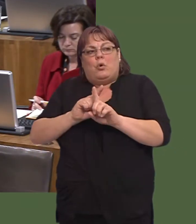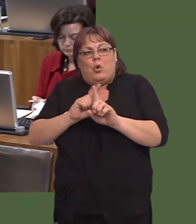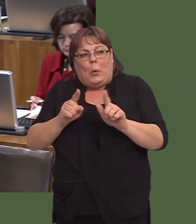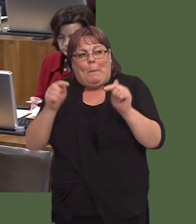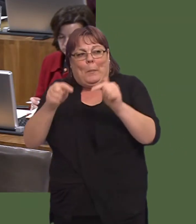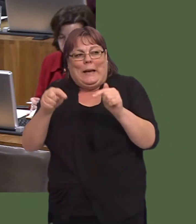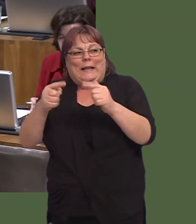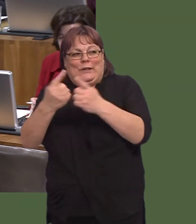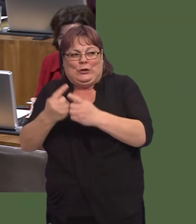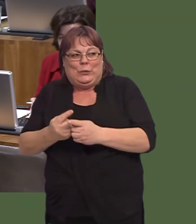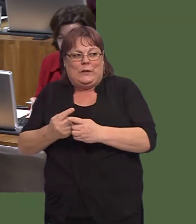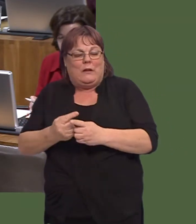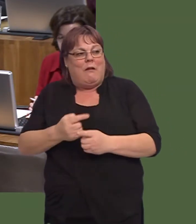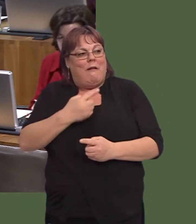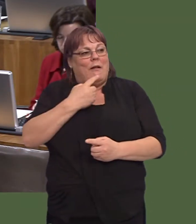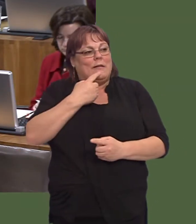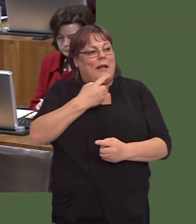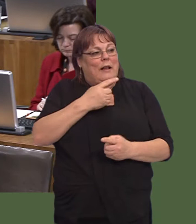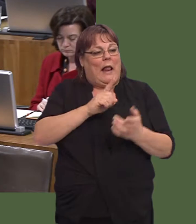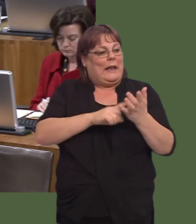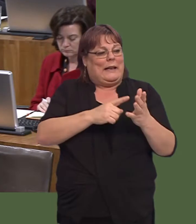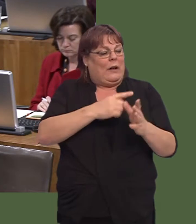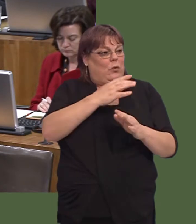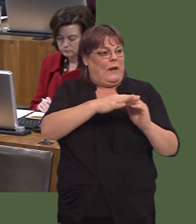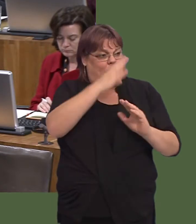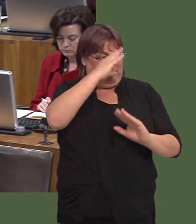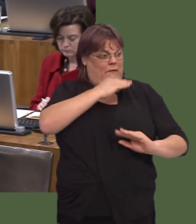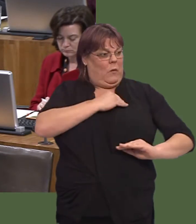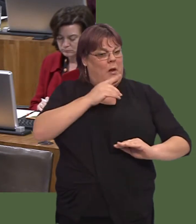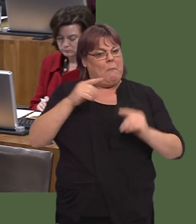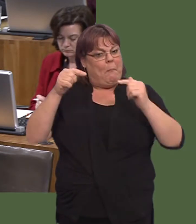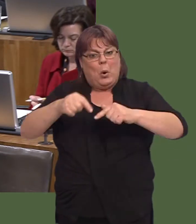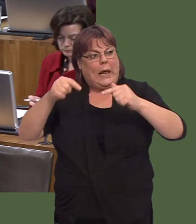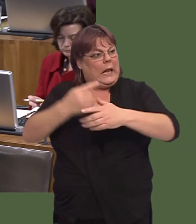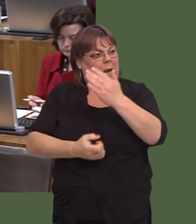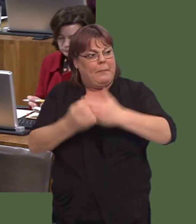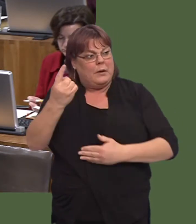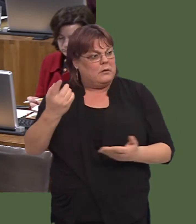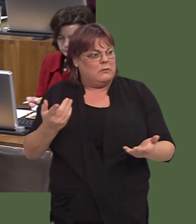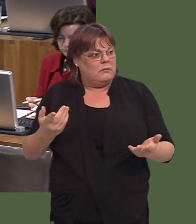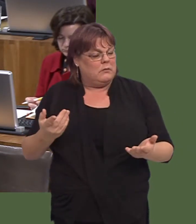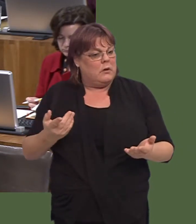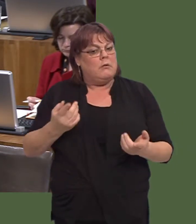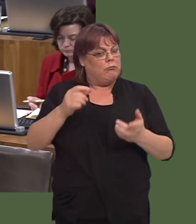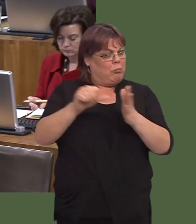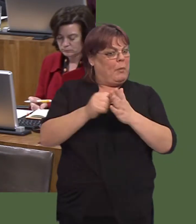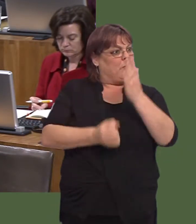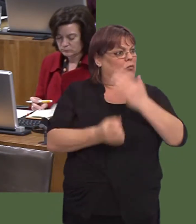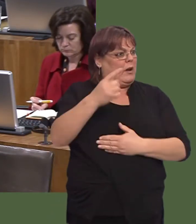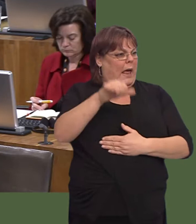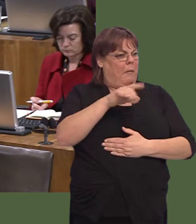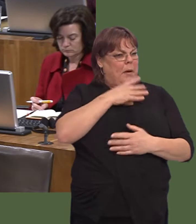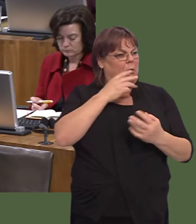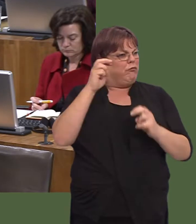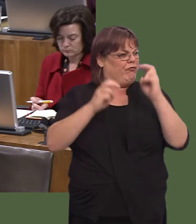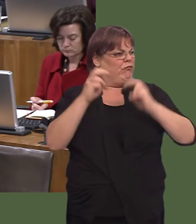involve bullying. I've said that no allegation was made by Leighton Andrews to me in regard to bullying. Were there issues that arose? Yes, there would be